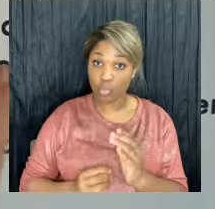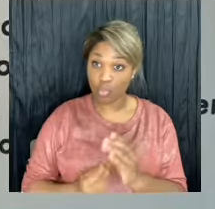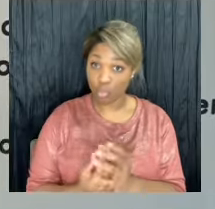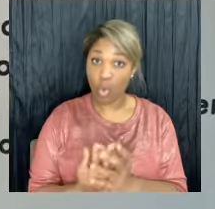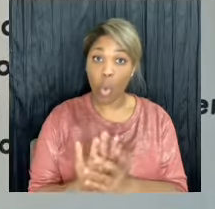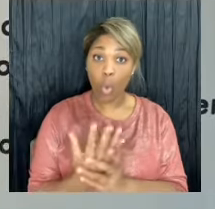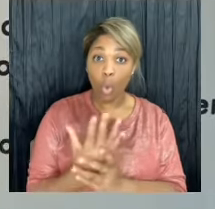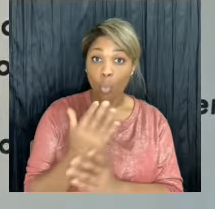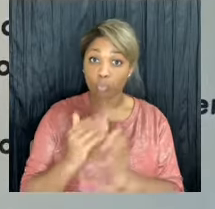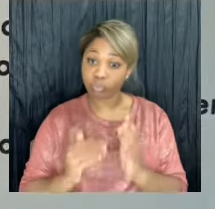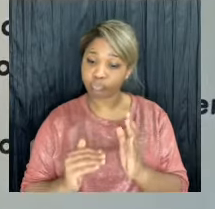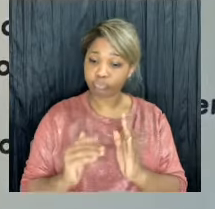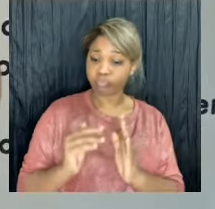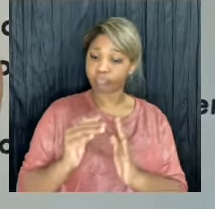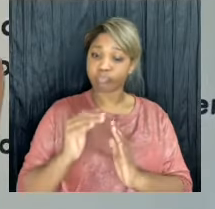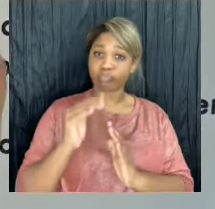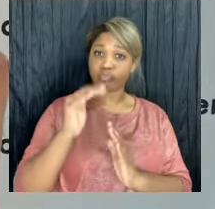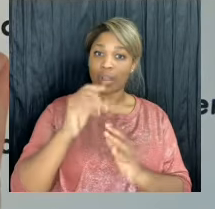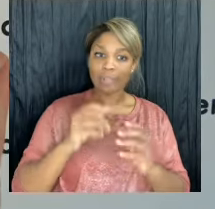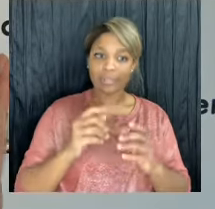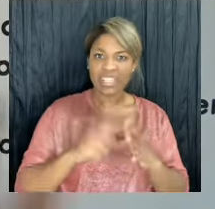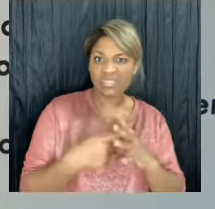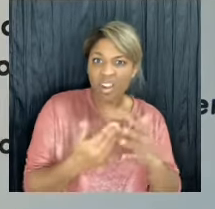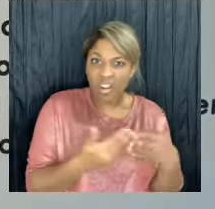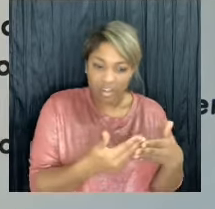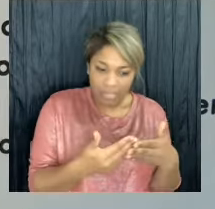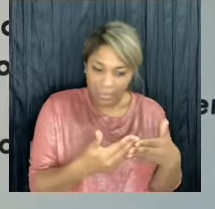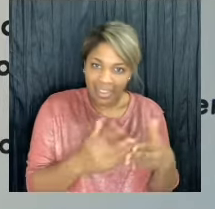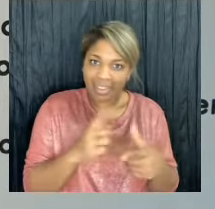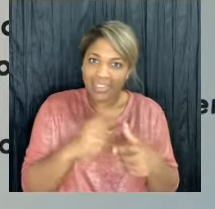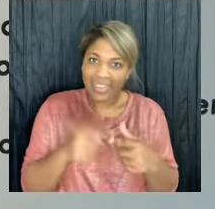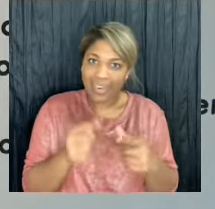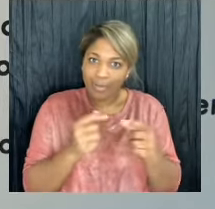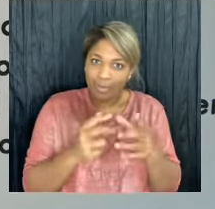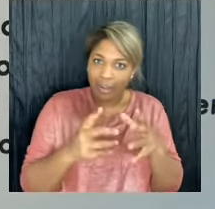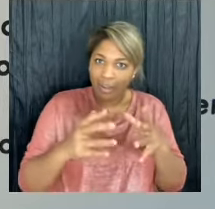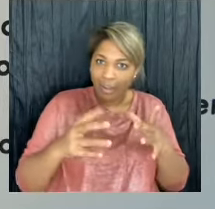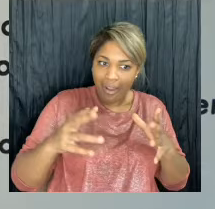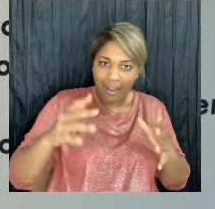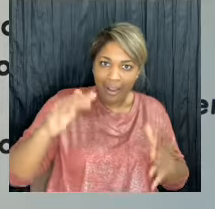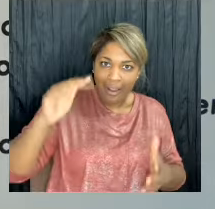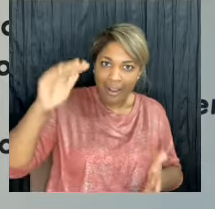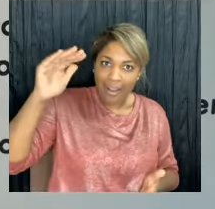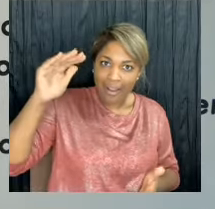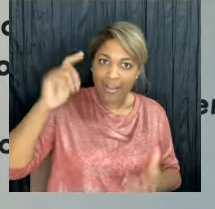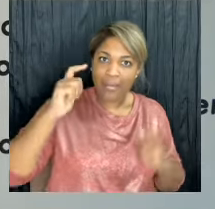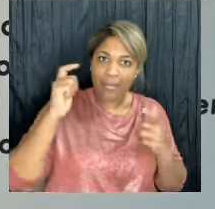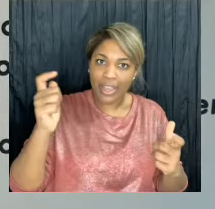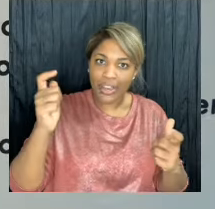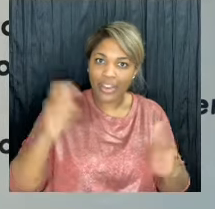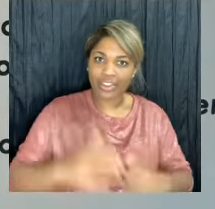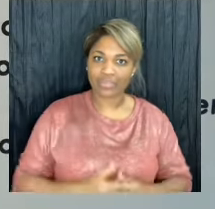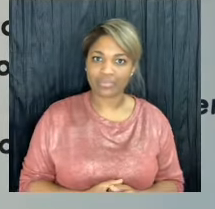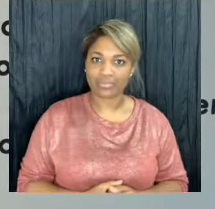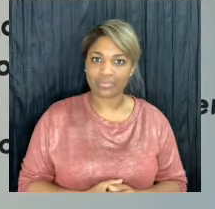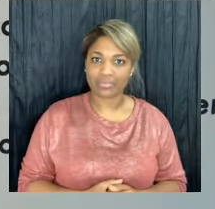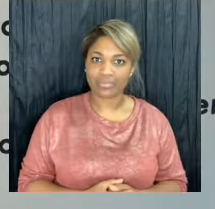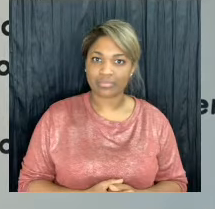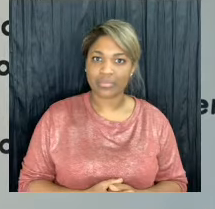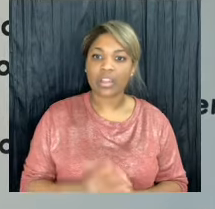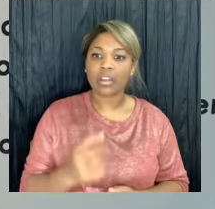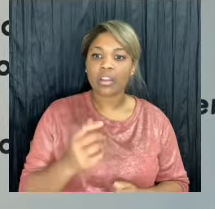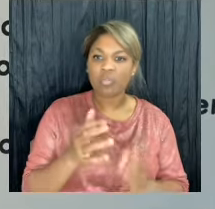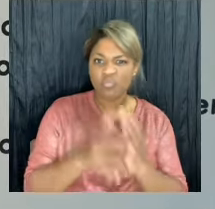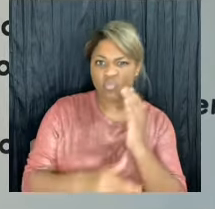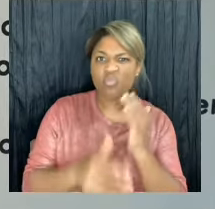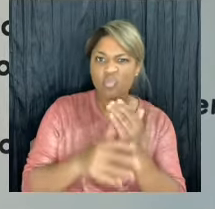develop. They're babies, and then they get big. They get bigger. They get rid of waste.